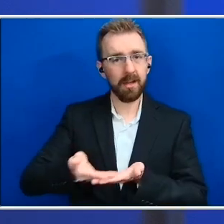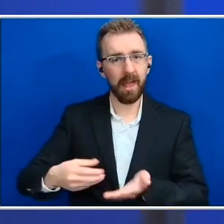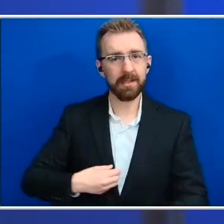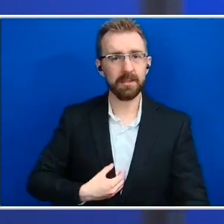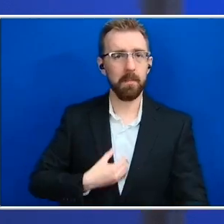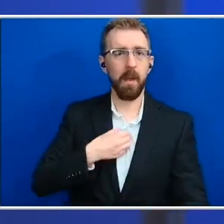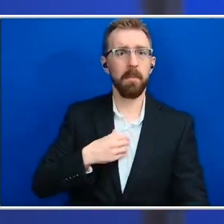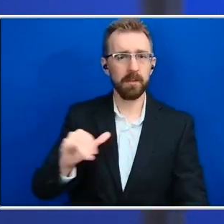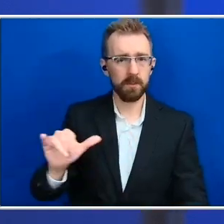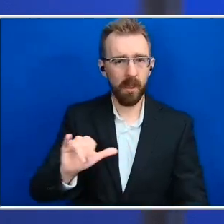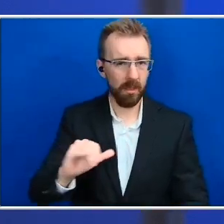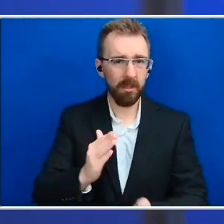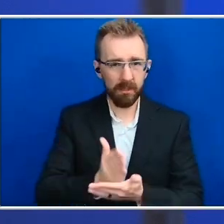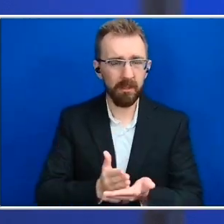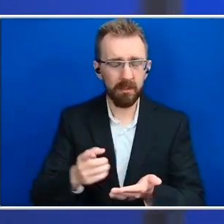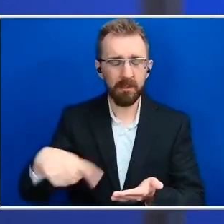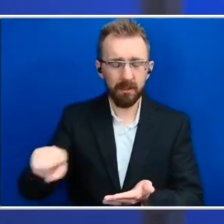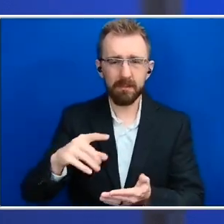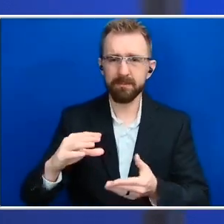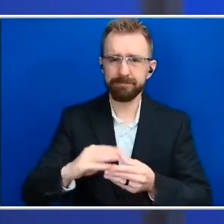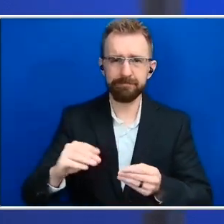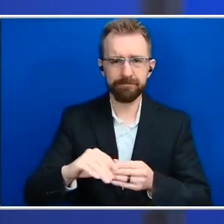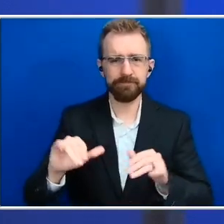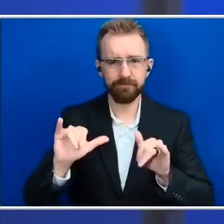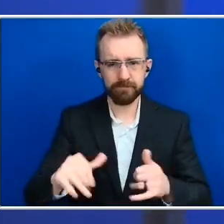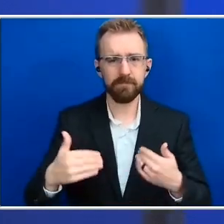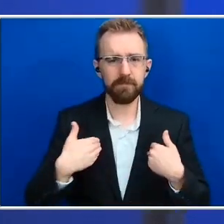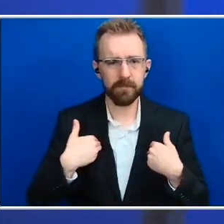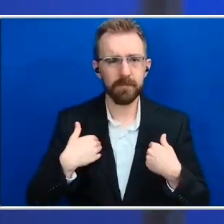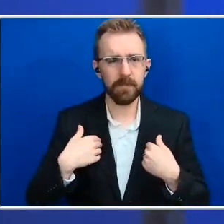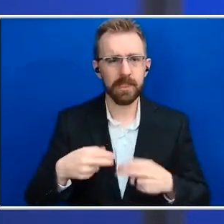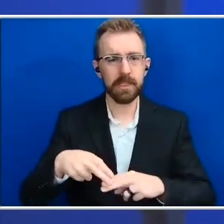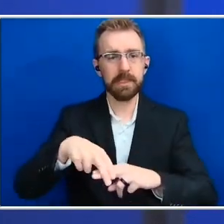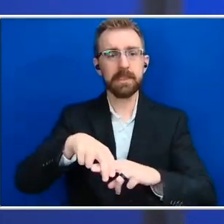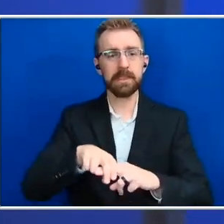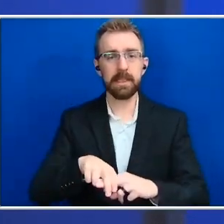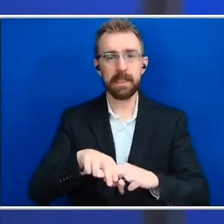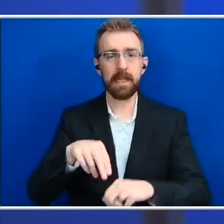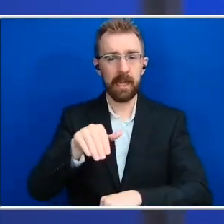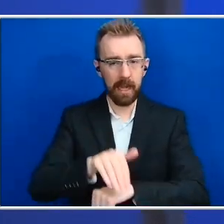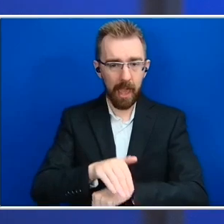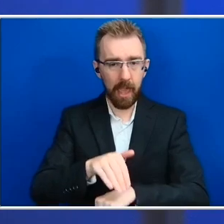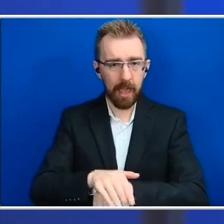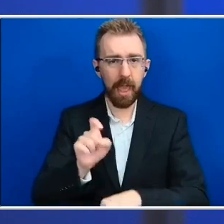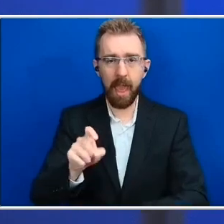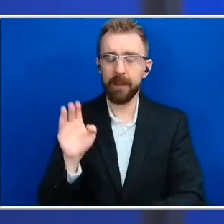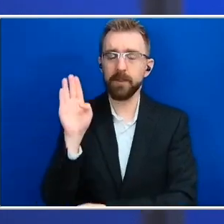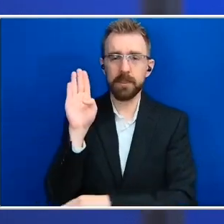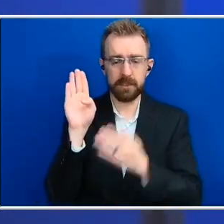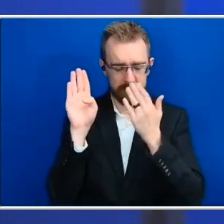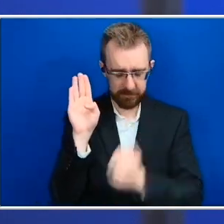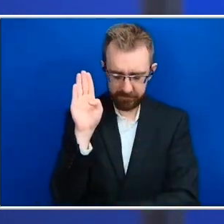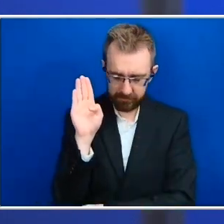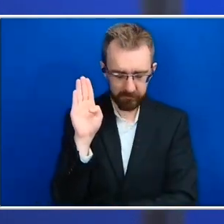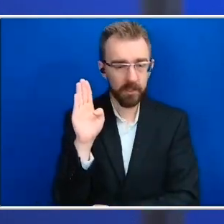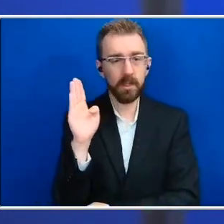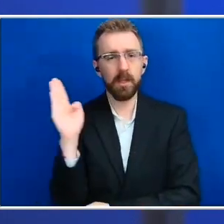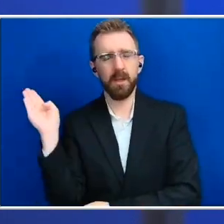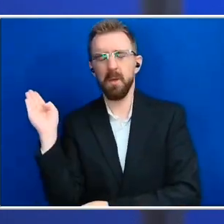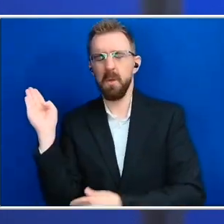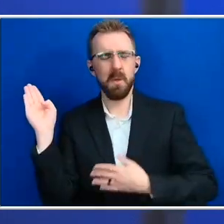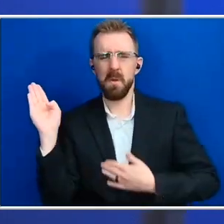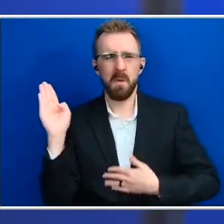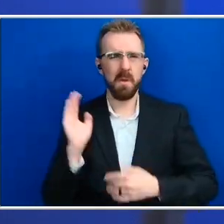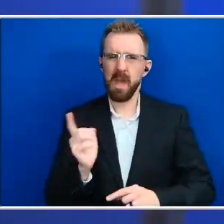them complain of sitting in chair at night in order to be asleep and prevent the reflux. Therefore, even though